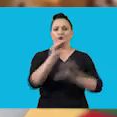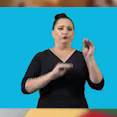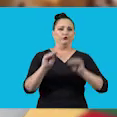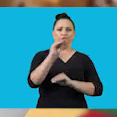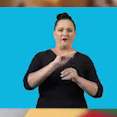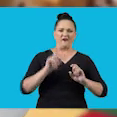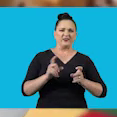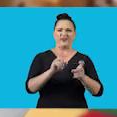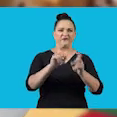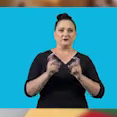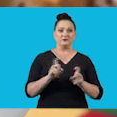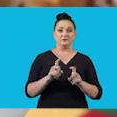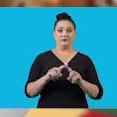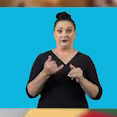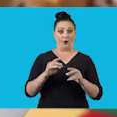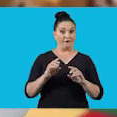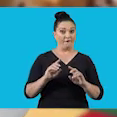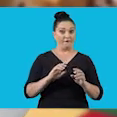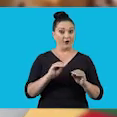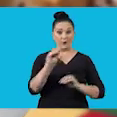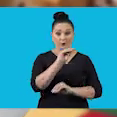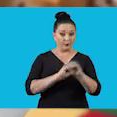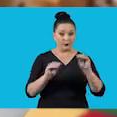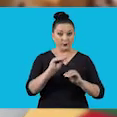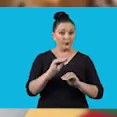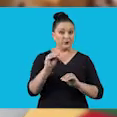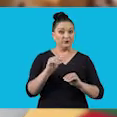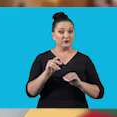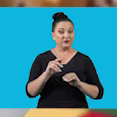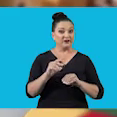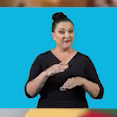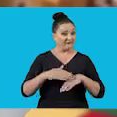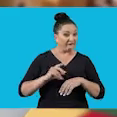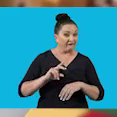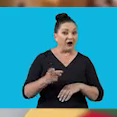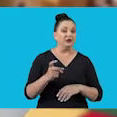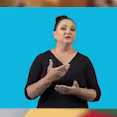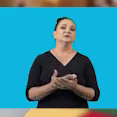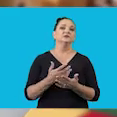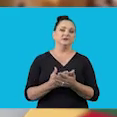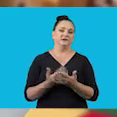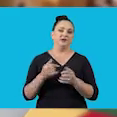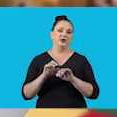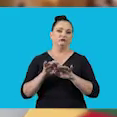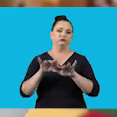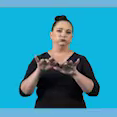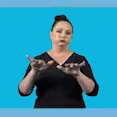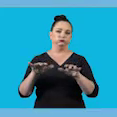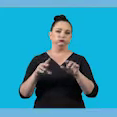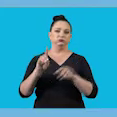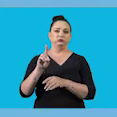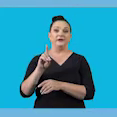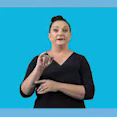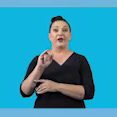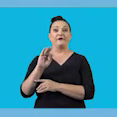move faster and faster. And when they're able to move faster, they can better diffuse within a space. Then the